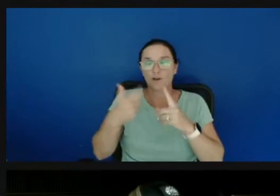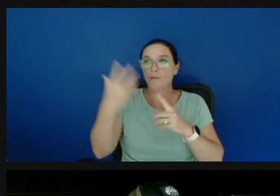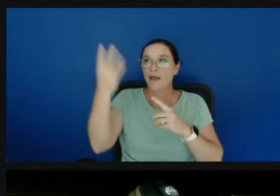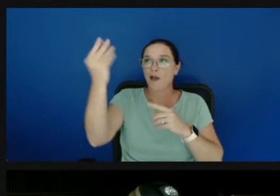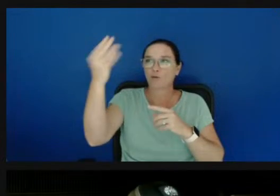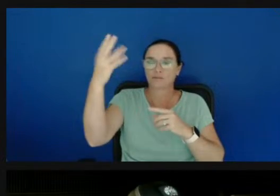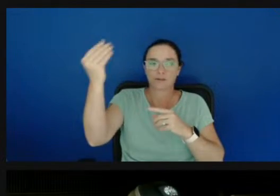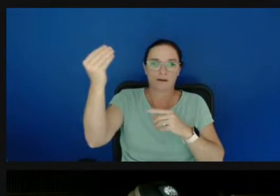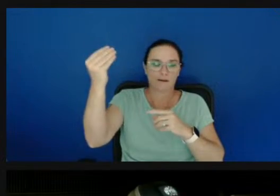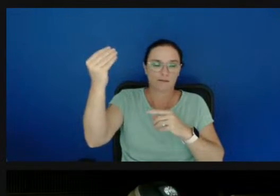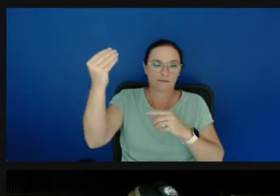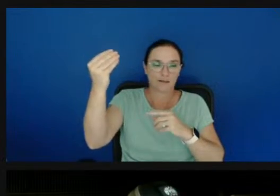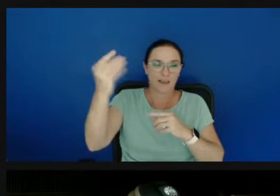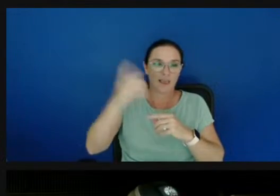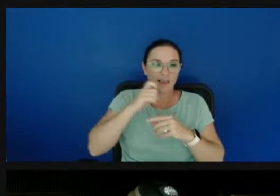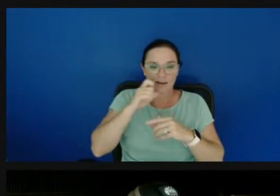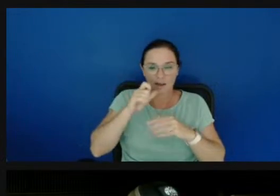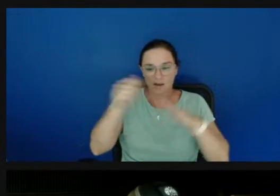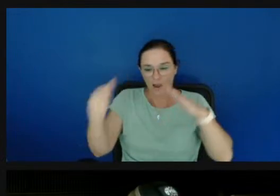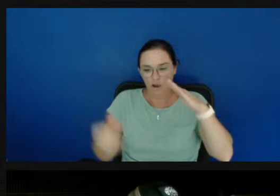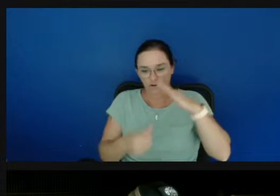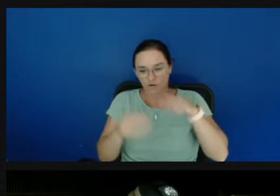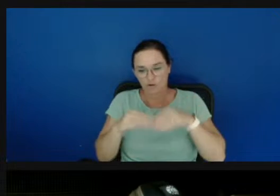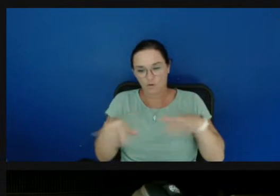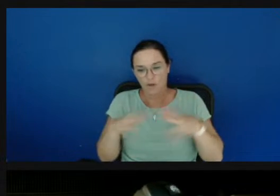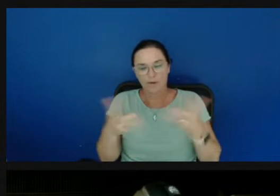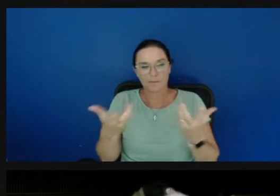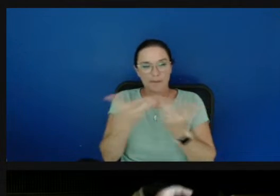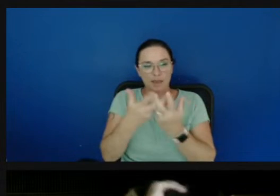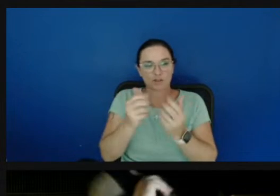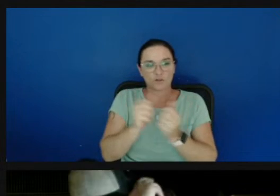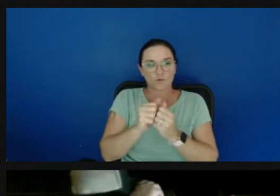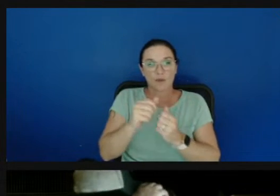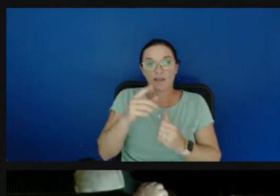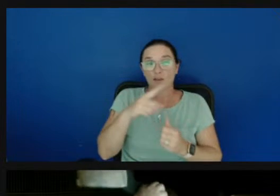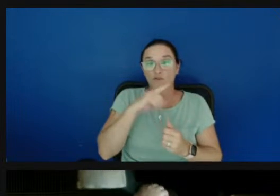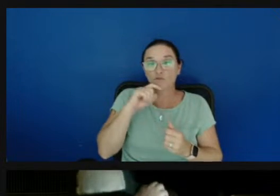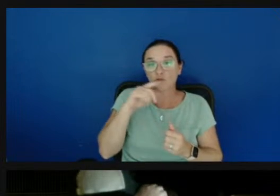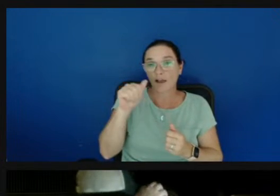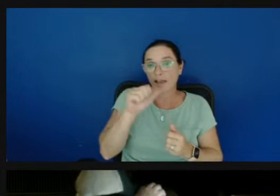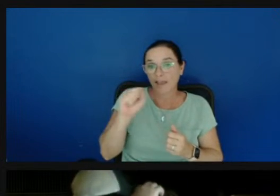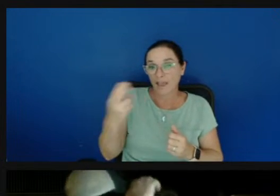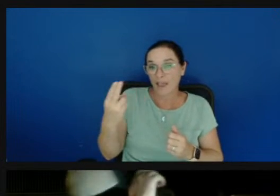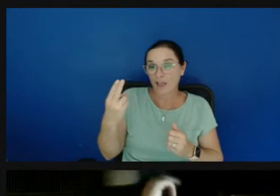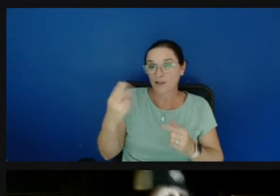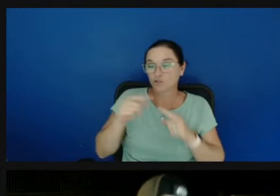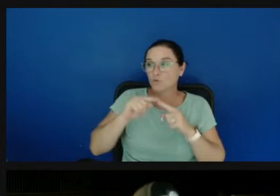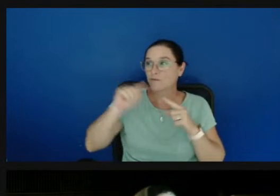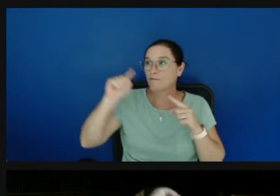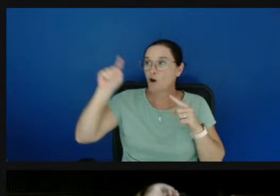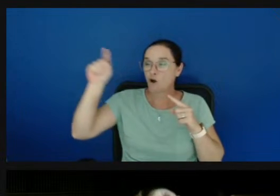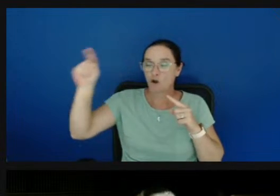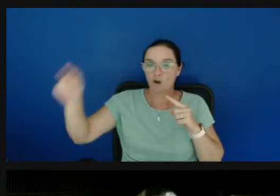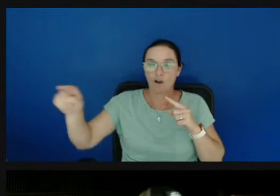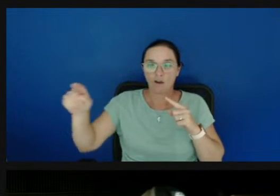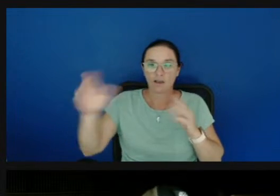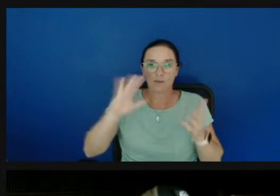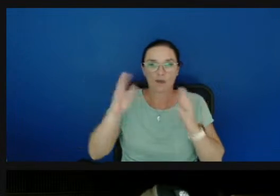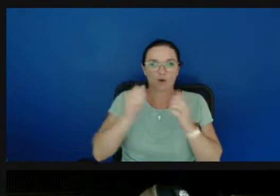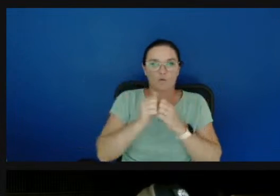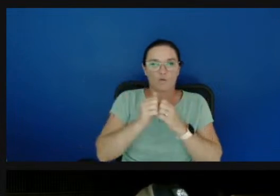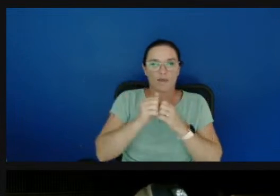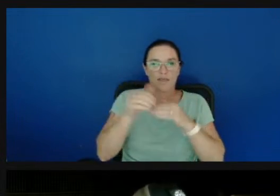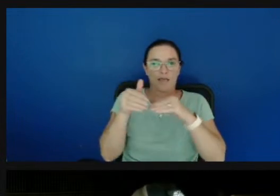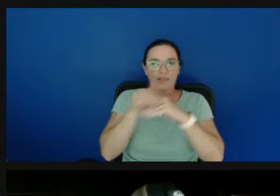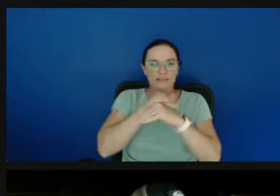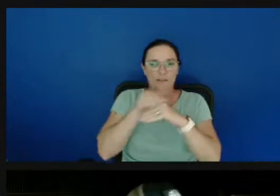that matches up with the reports of dry ash falling further away than around the summit area.